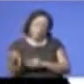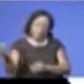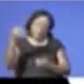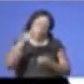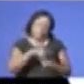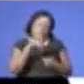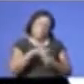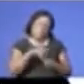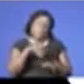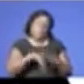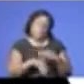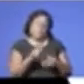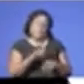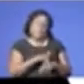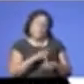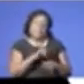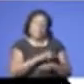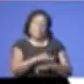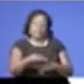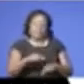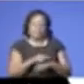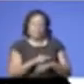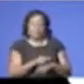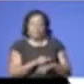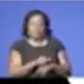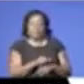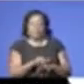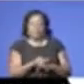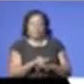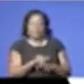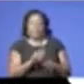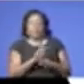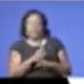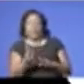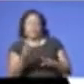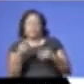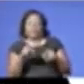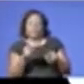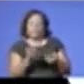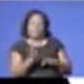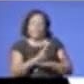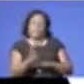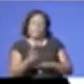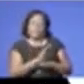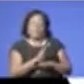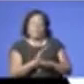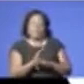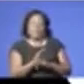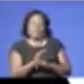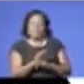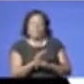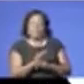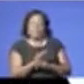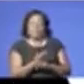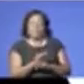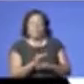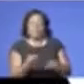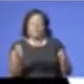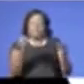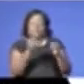twin constituencies. Here's the current reality of West Grand Bahama and Bimini, Mr. Speaker. More jobs